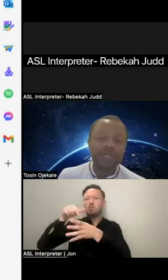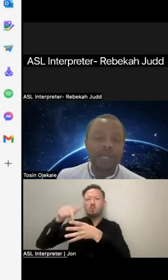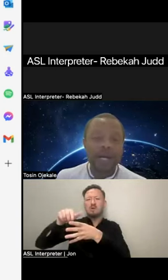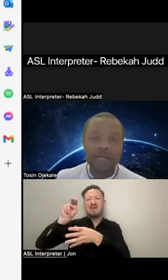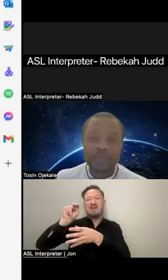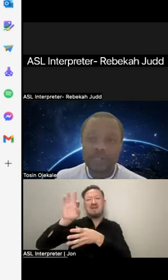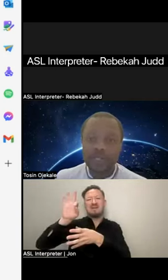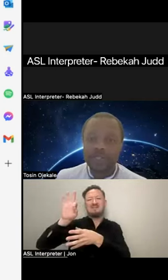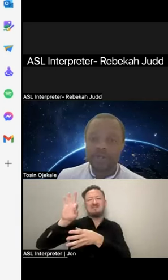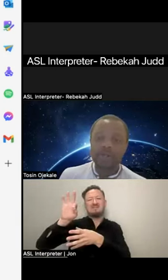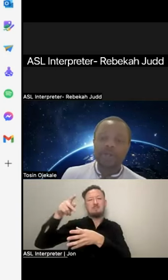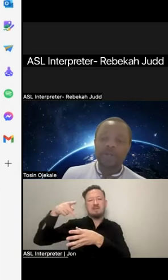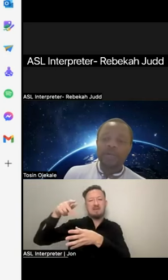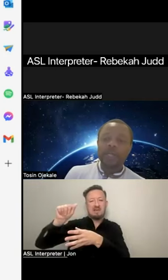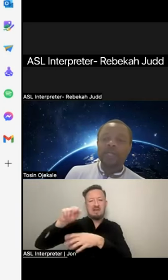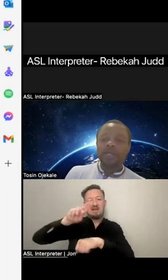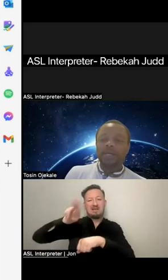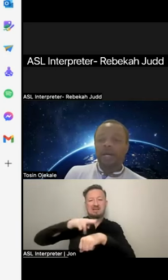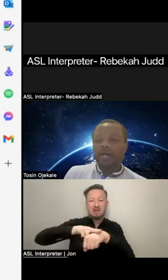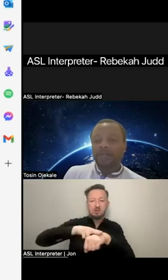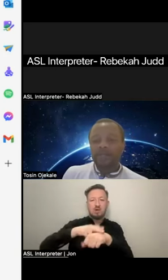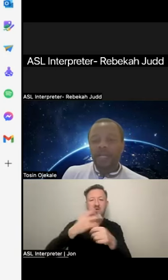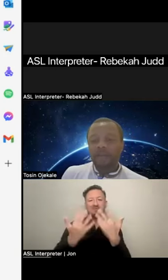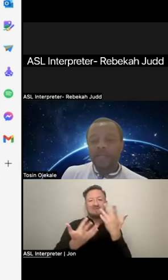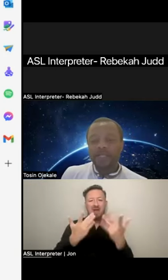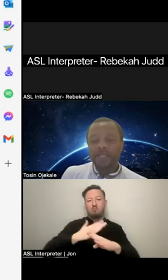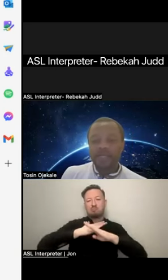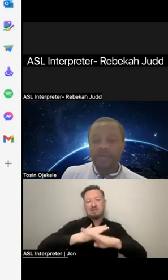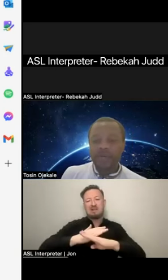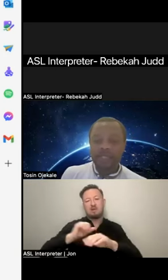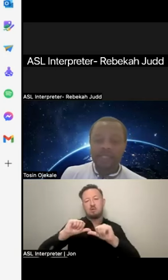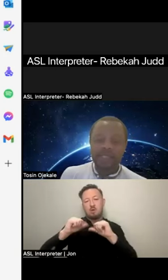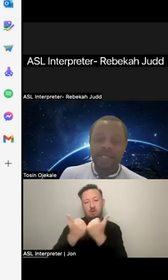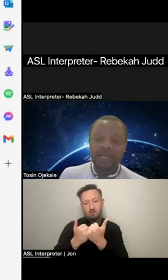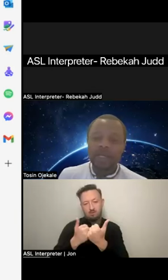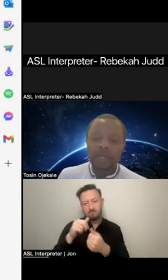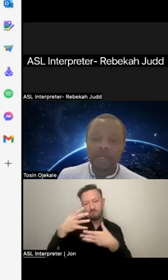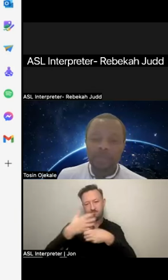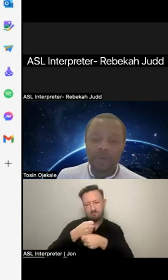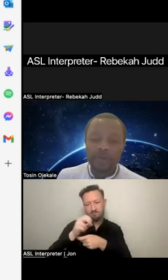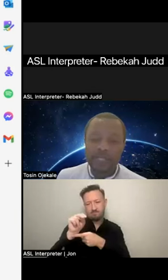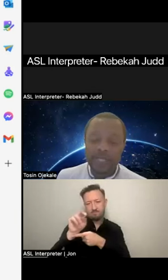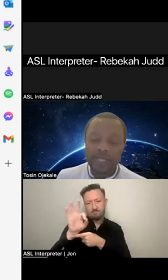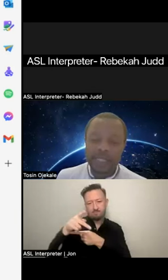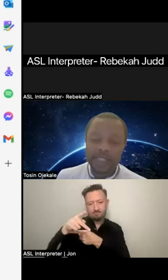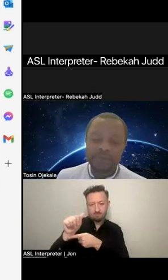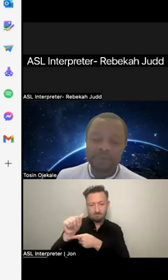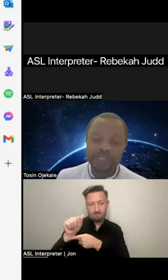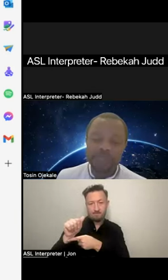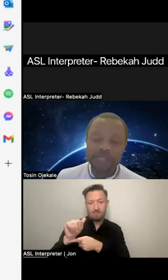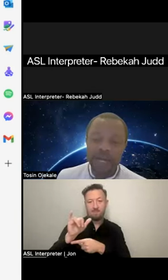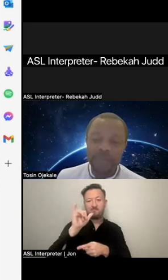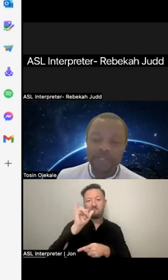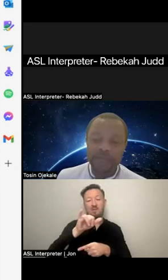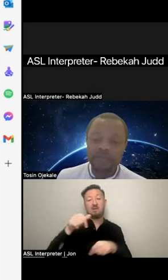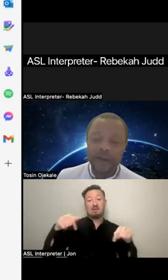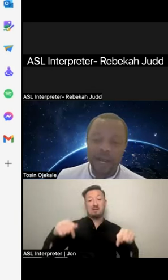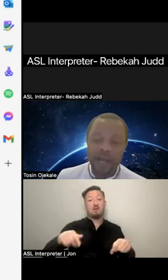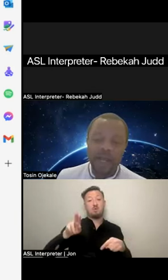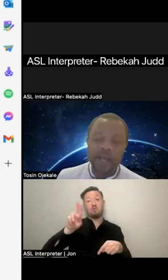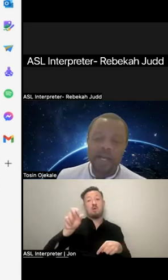Protection Association, okay? NFPA is a US non-profit dedicated to reducing damage